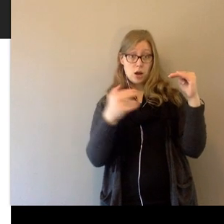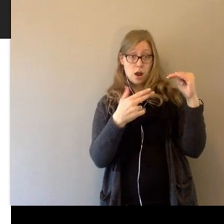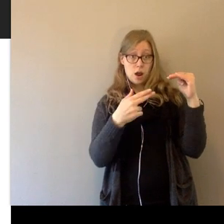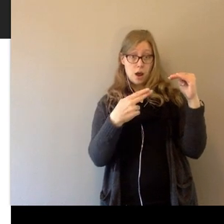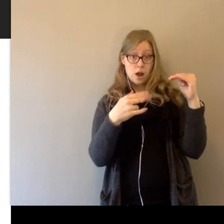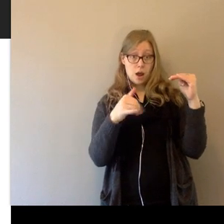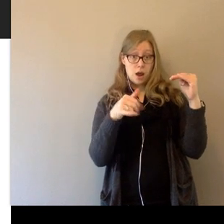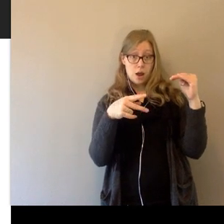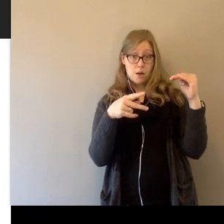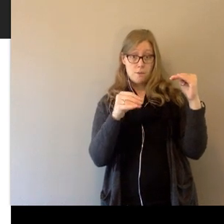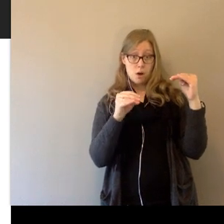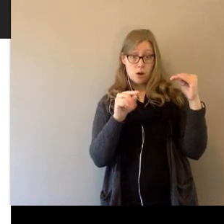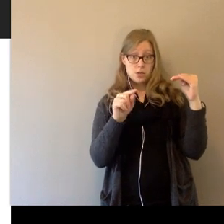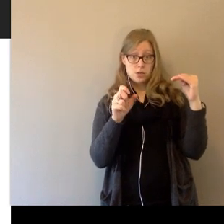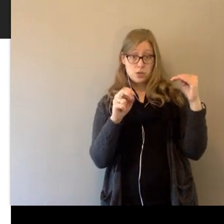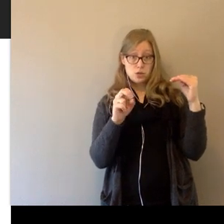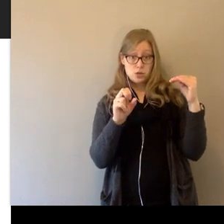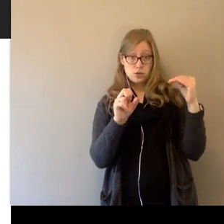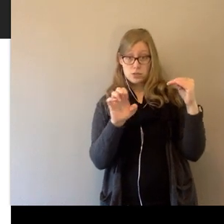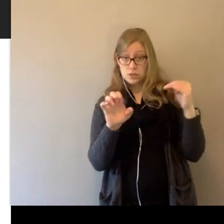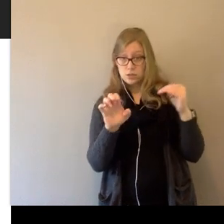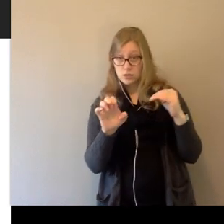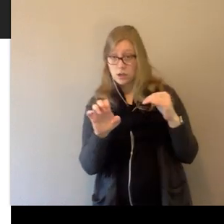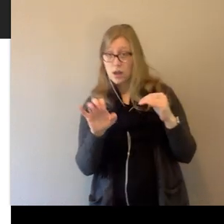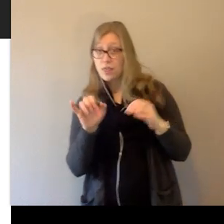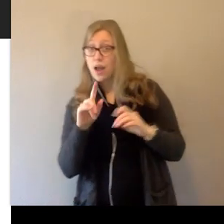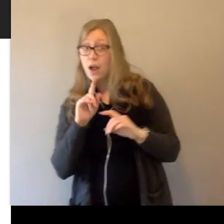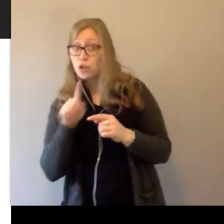up, that's 0.92. So